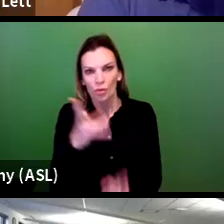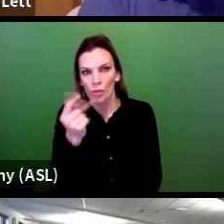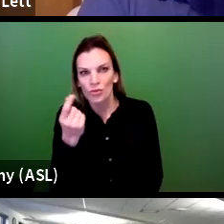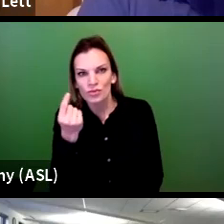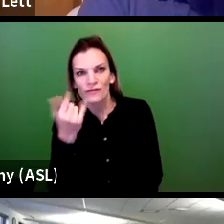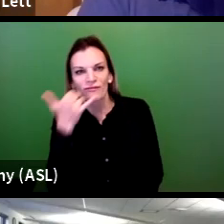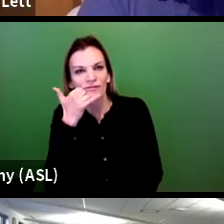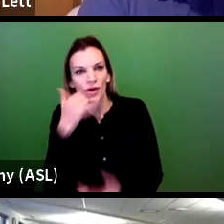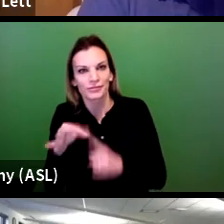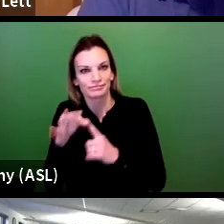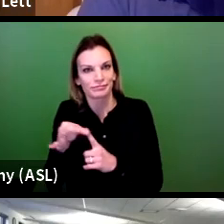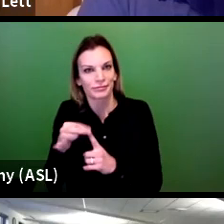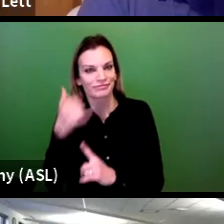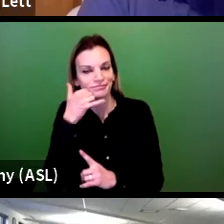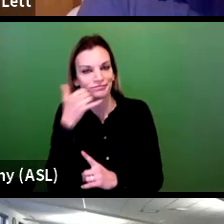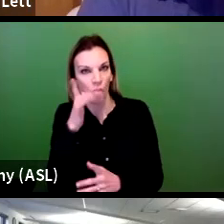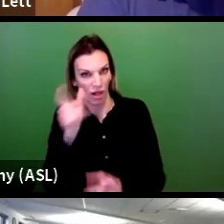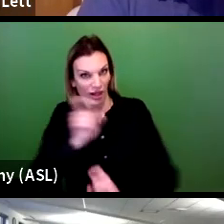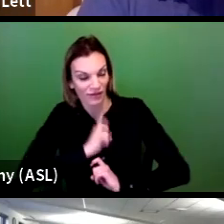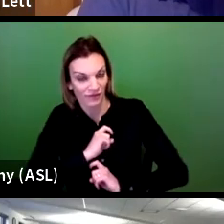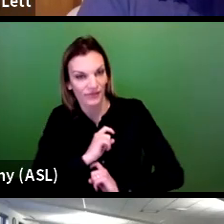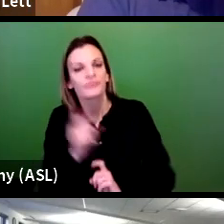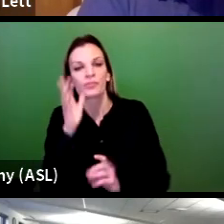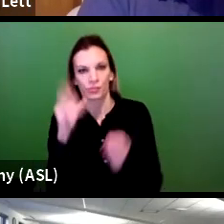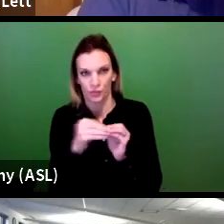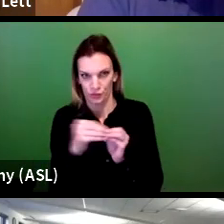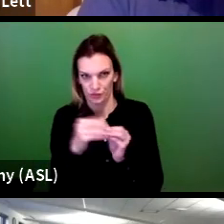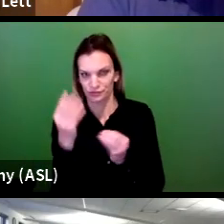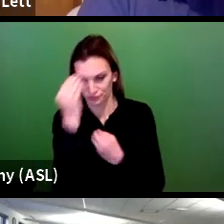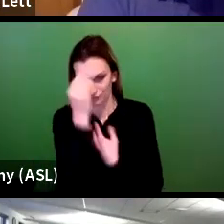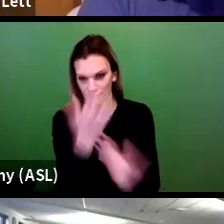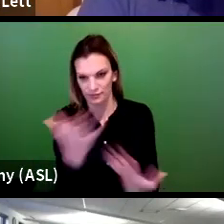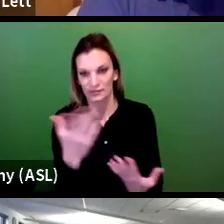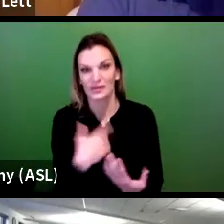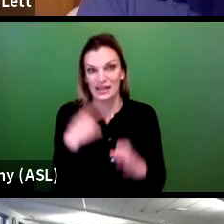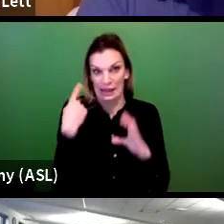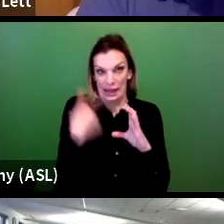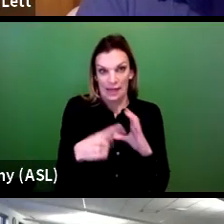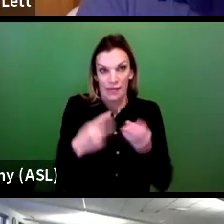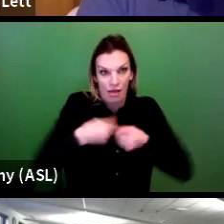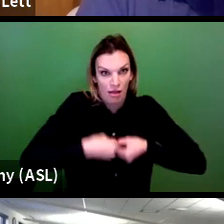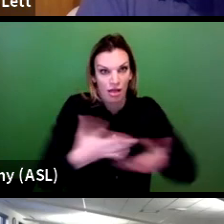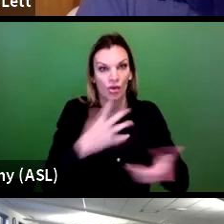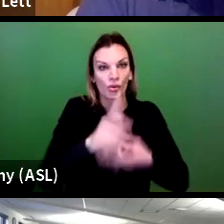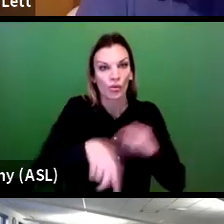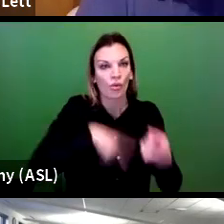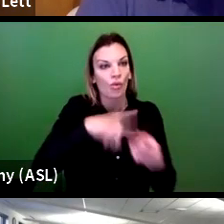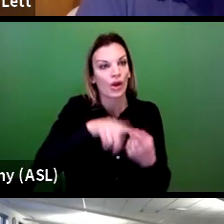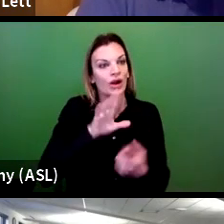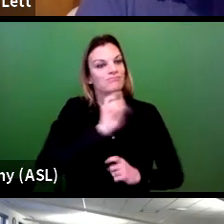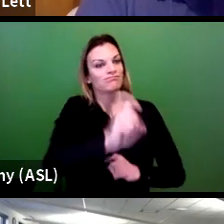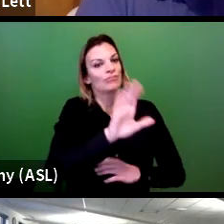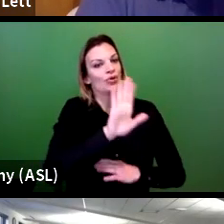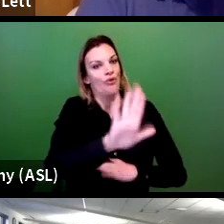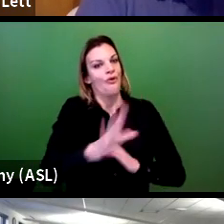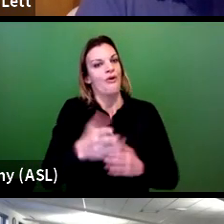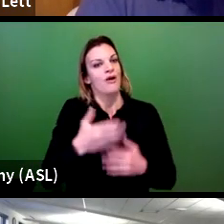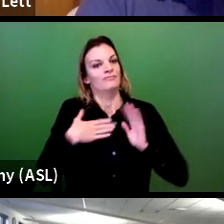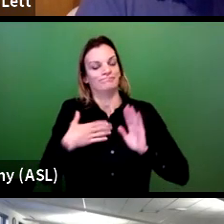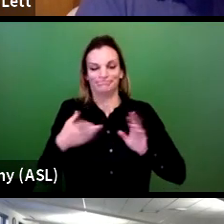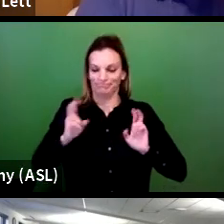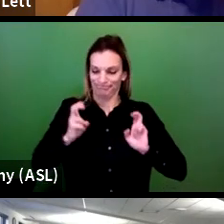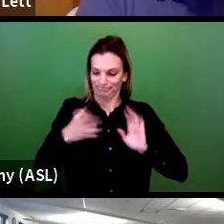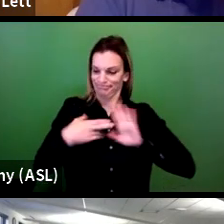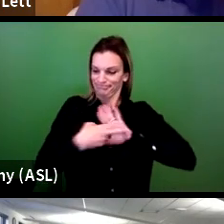well. We should be able to distribute email addresses next week. So stay tuned for